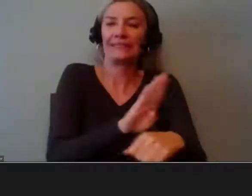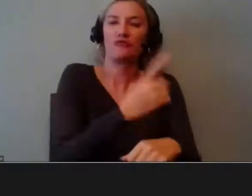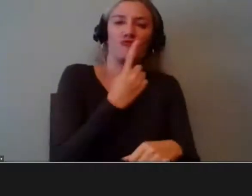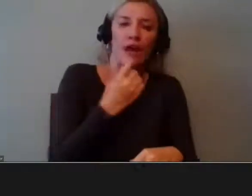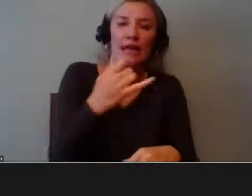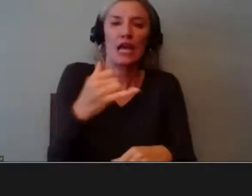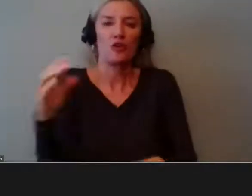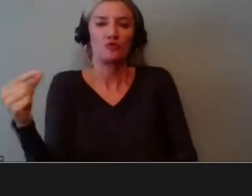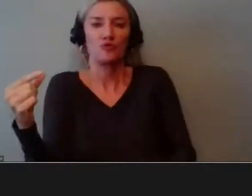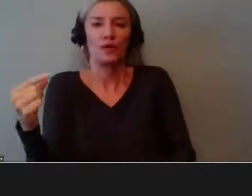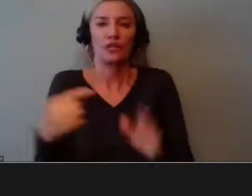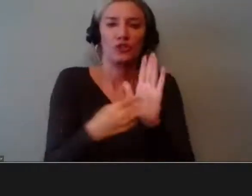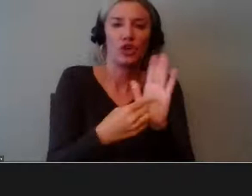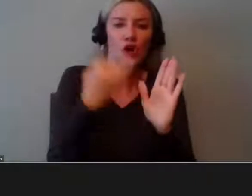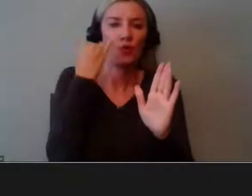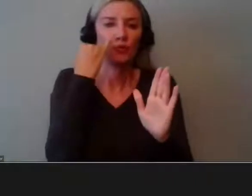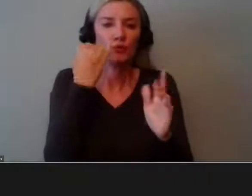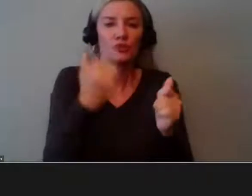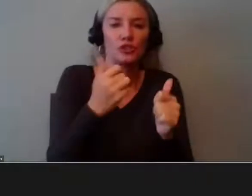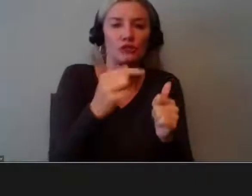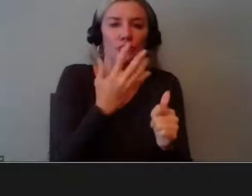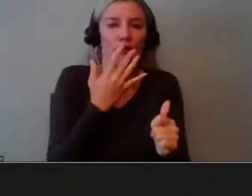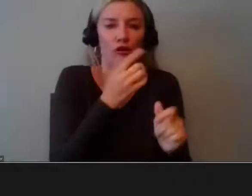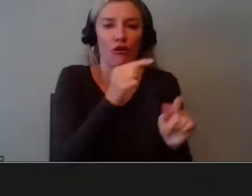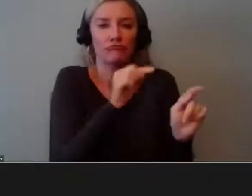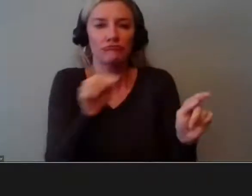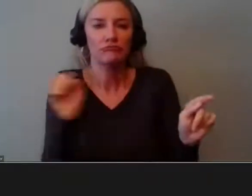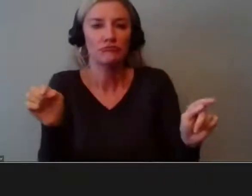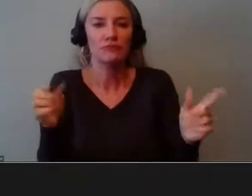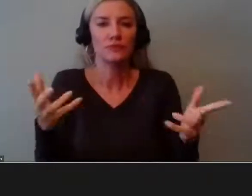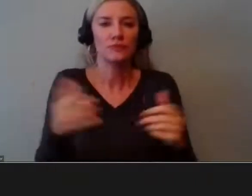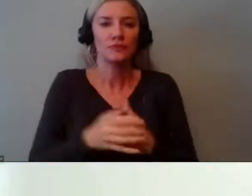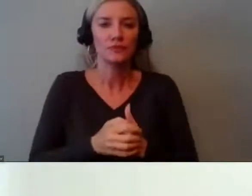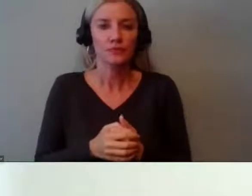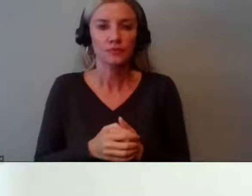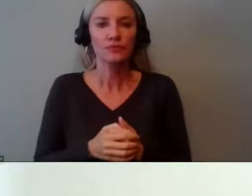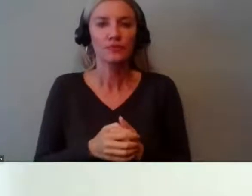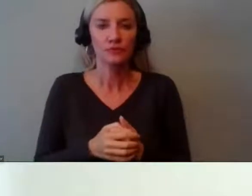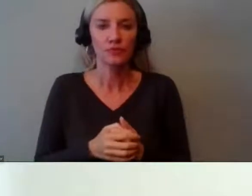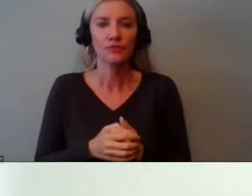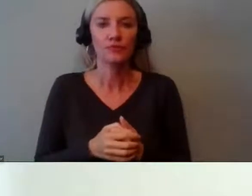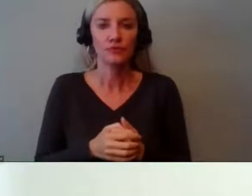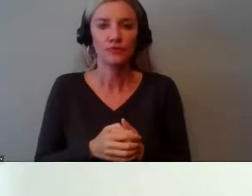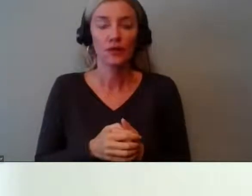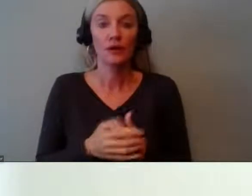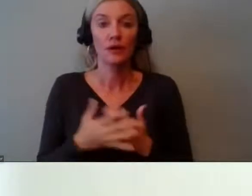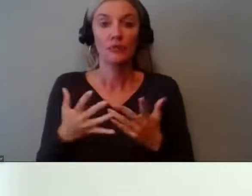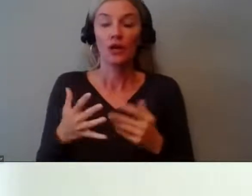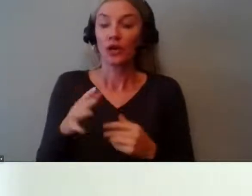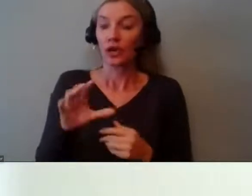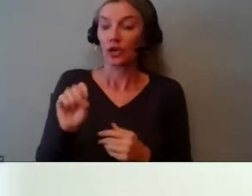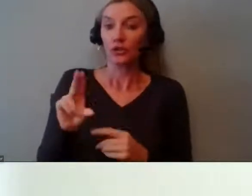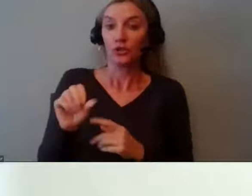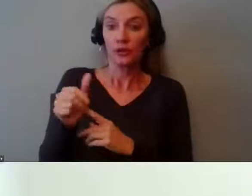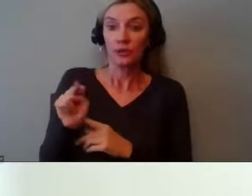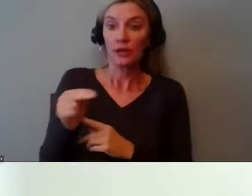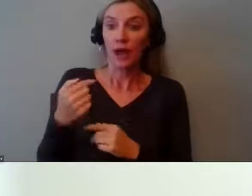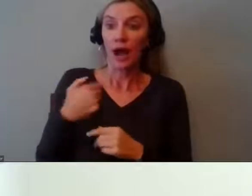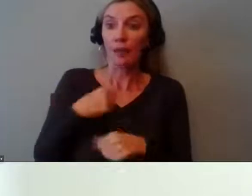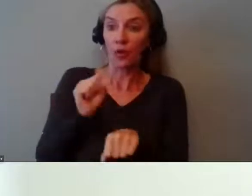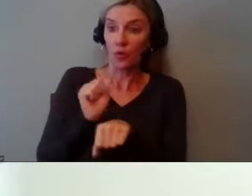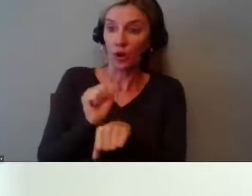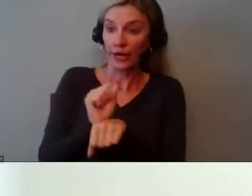saying whether it's red, yellow, or green? So Susan, I have actually been working from dark to